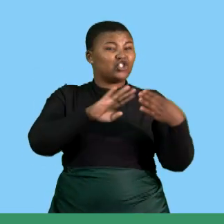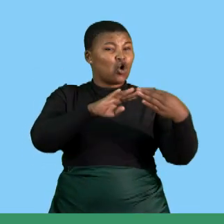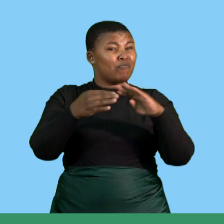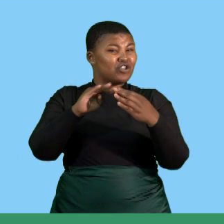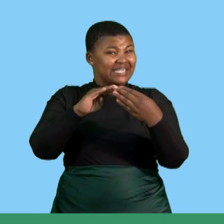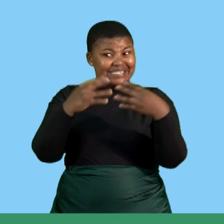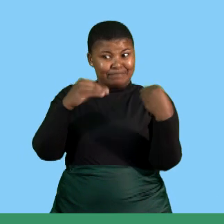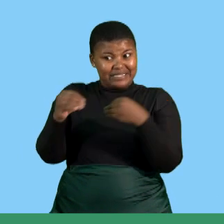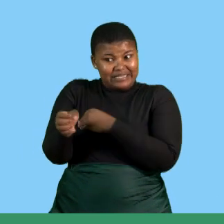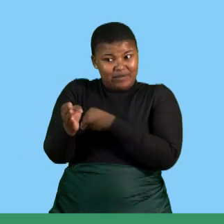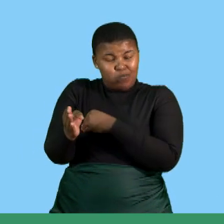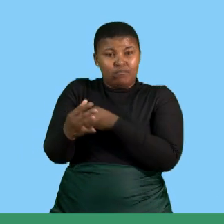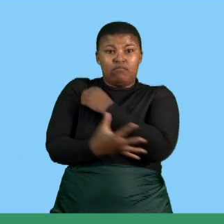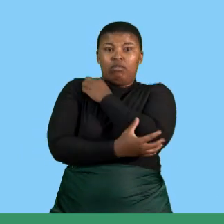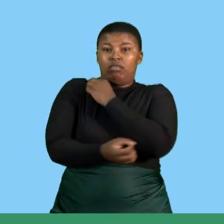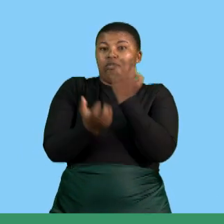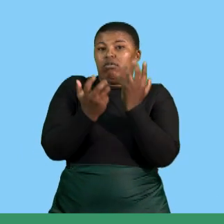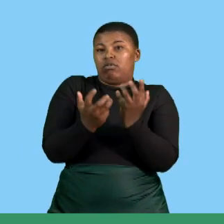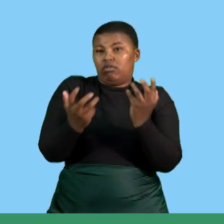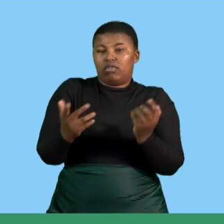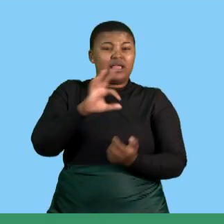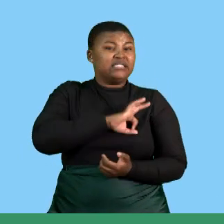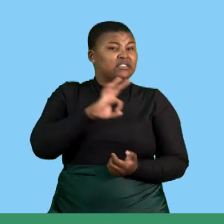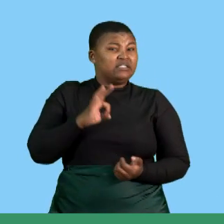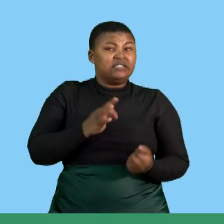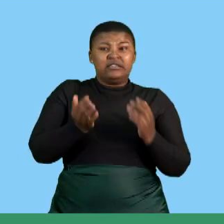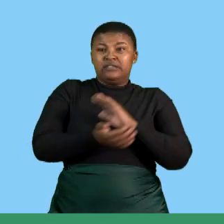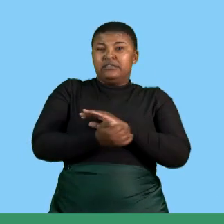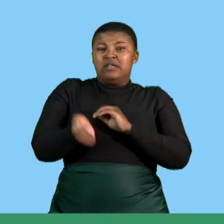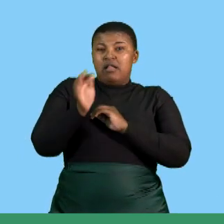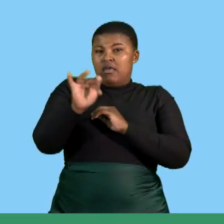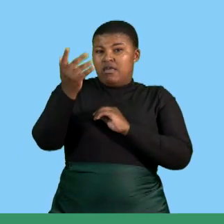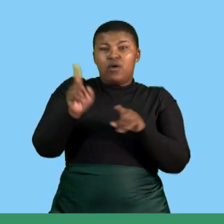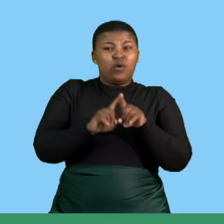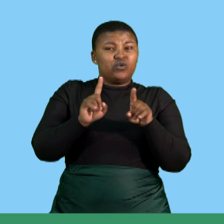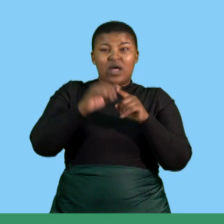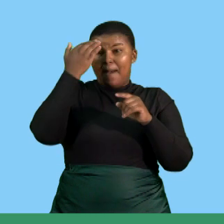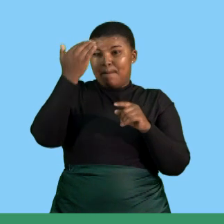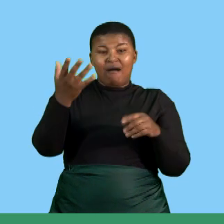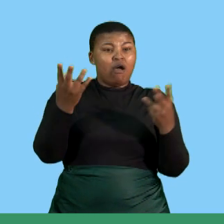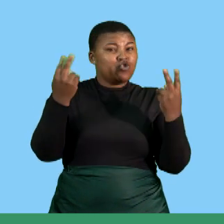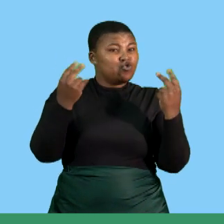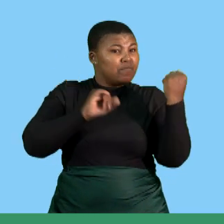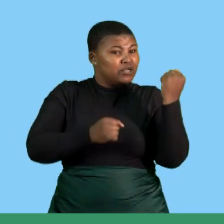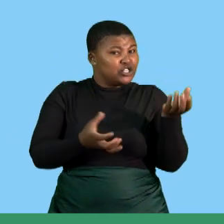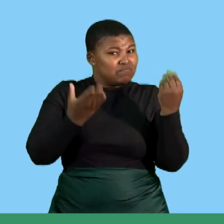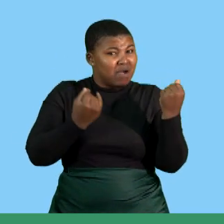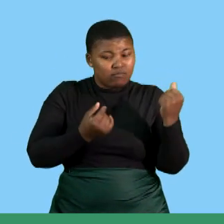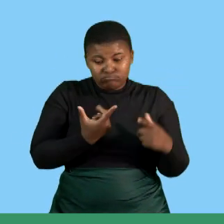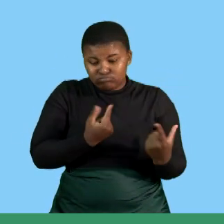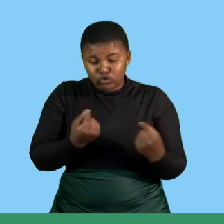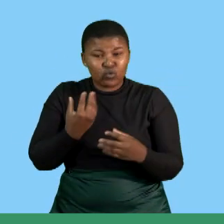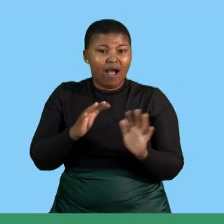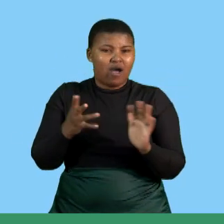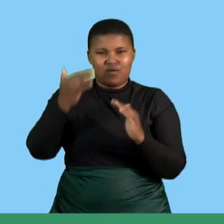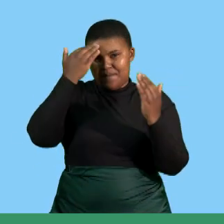they operate their business. Their employees are not skilled and do not know how to operate the new machinery.